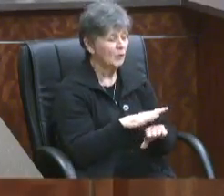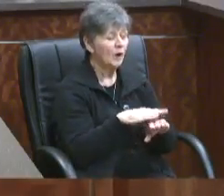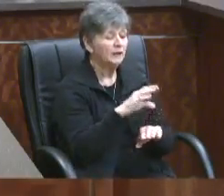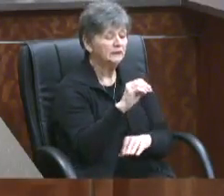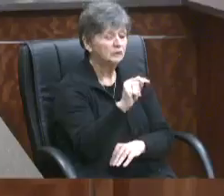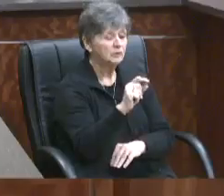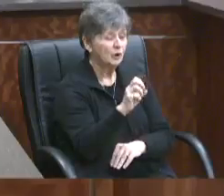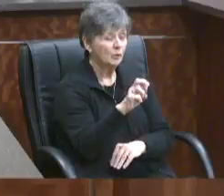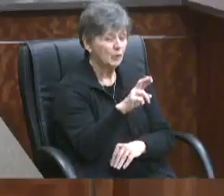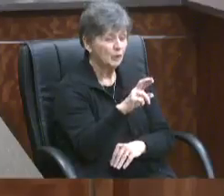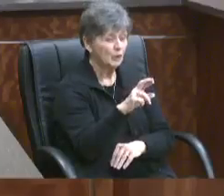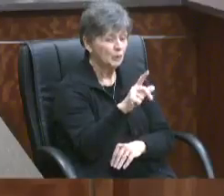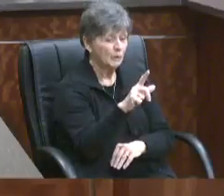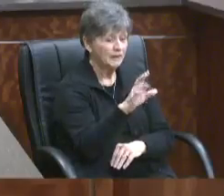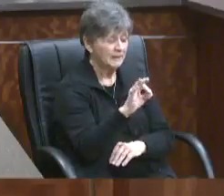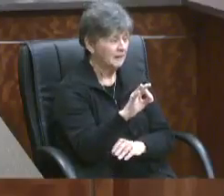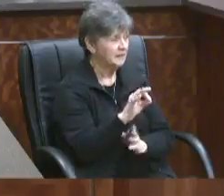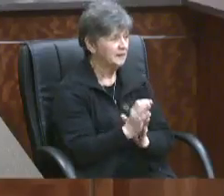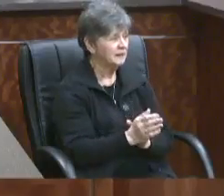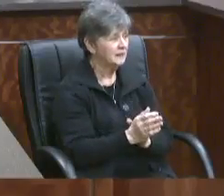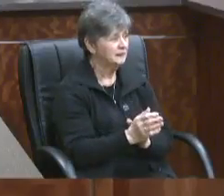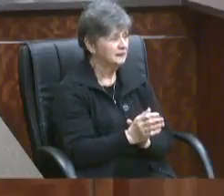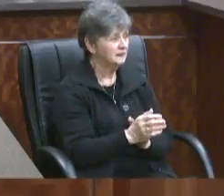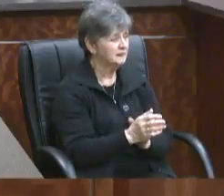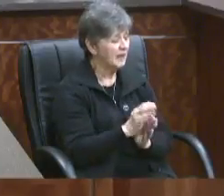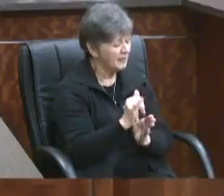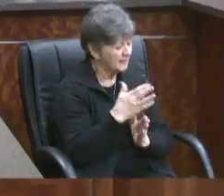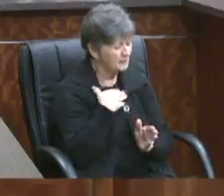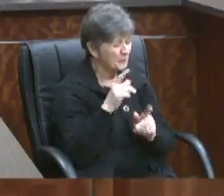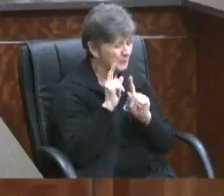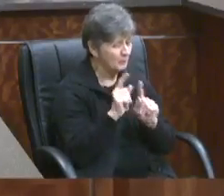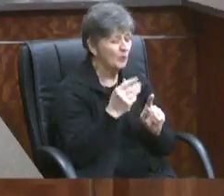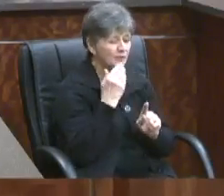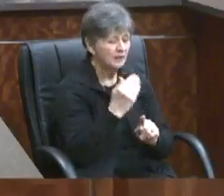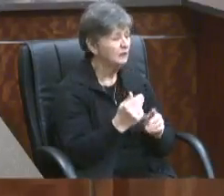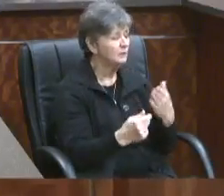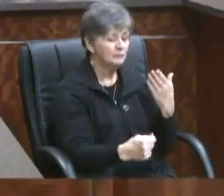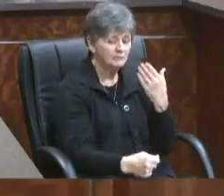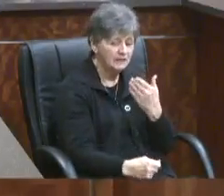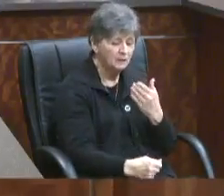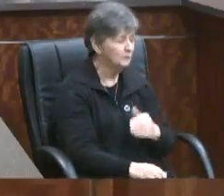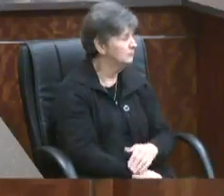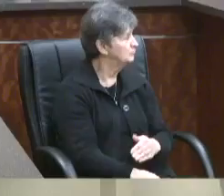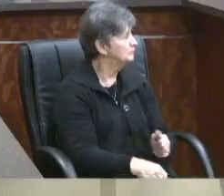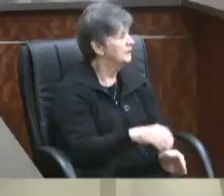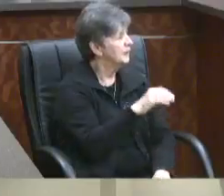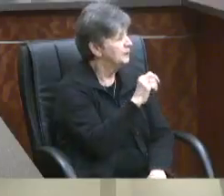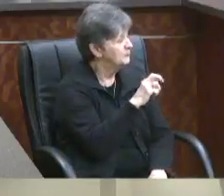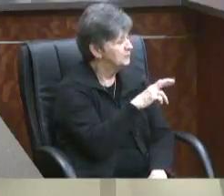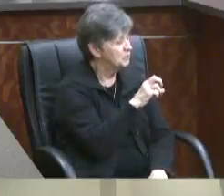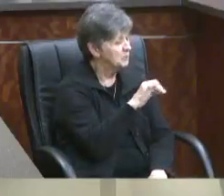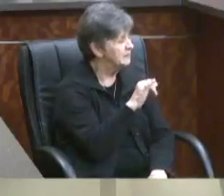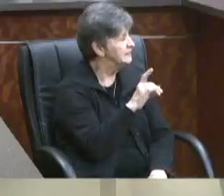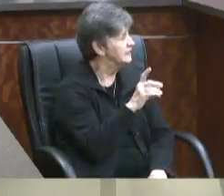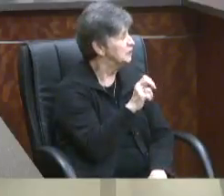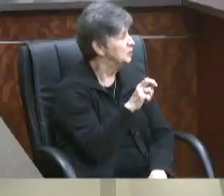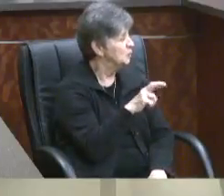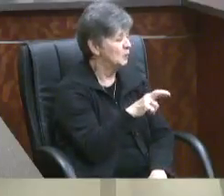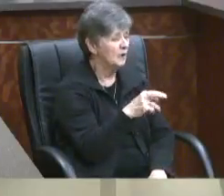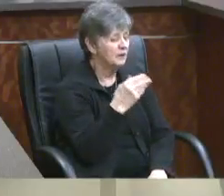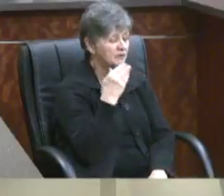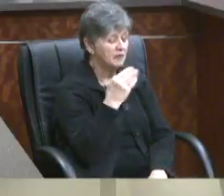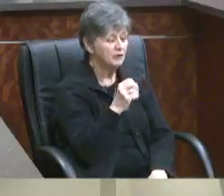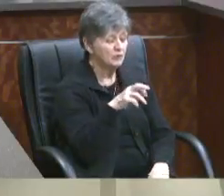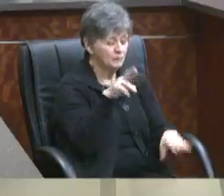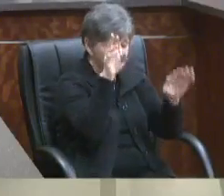October 29th. Thanks, That's my Mr. report. Smalls. Thank you. Appreciate it. Mr. Sidnor. Thank you, Mr. President. I